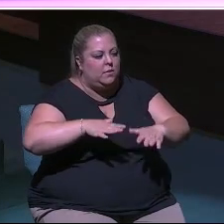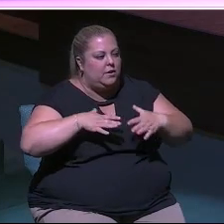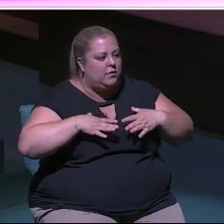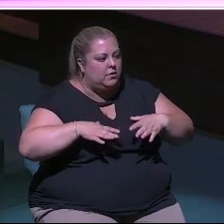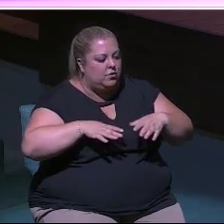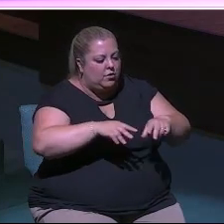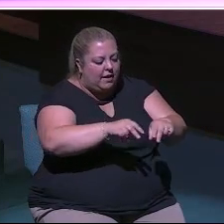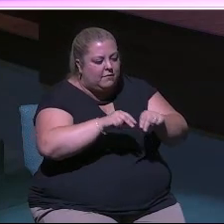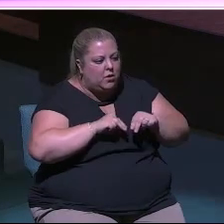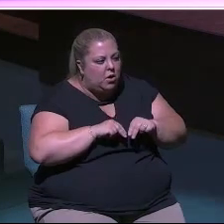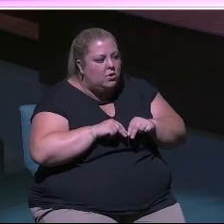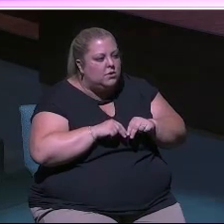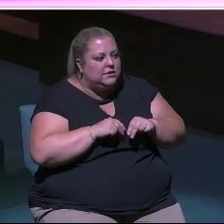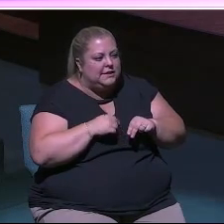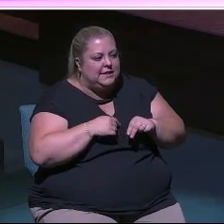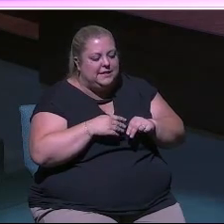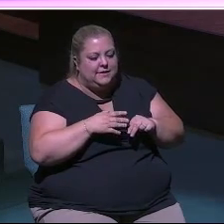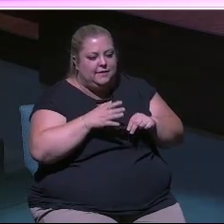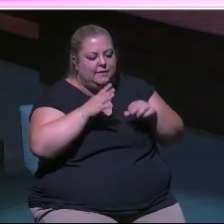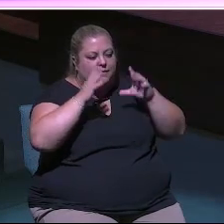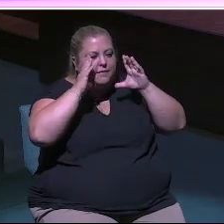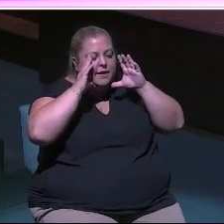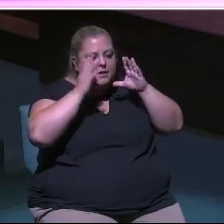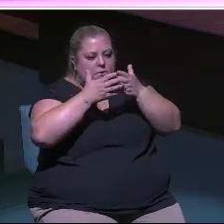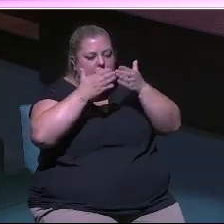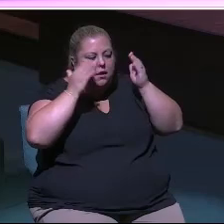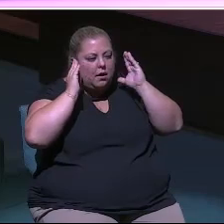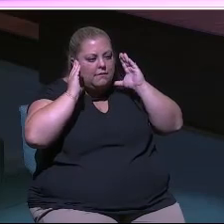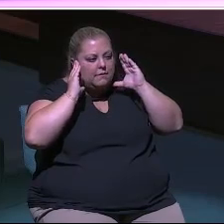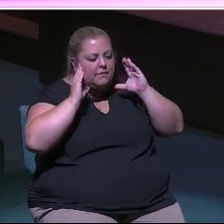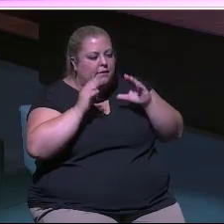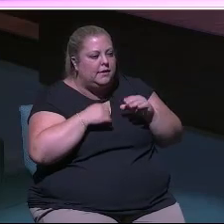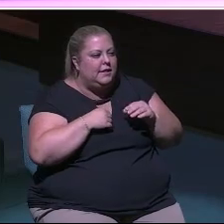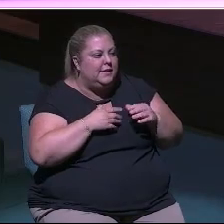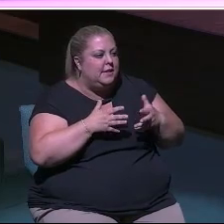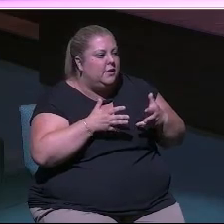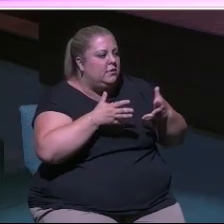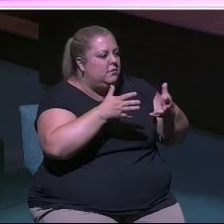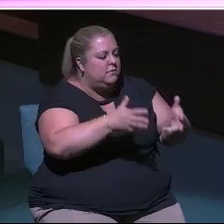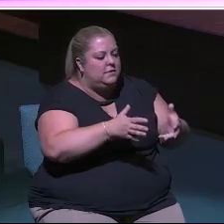with a napkin. And Jesus said unto them, loose him and let him